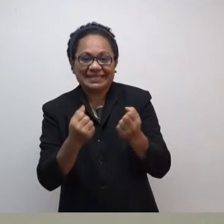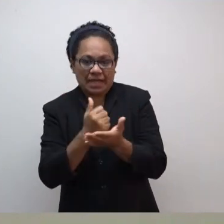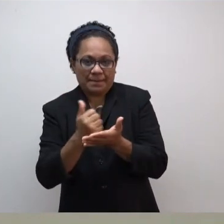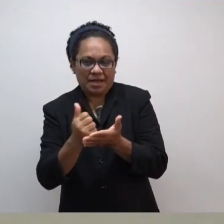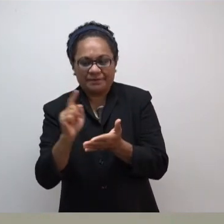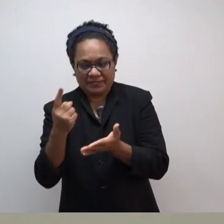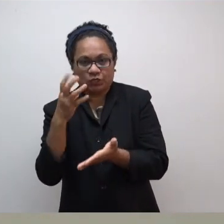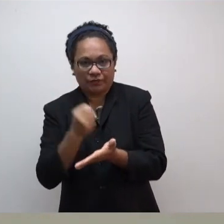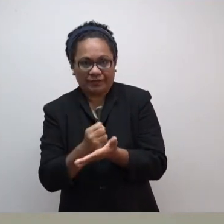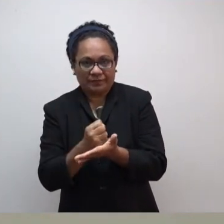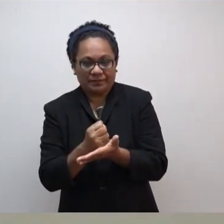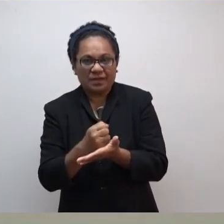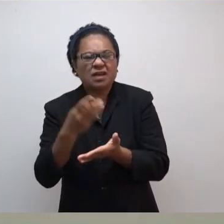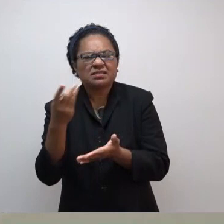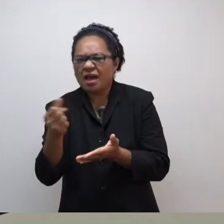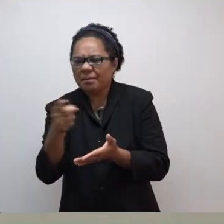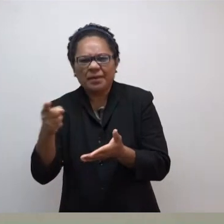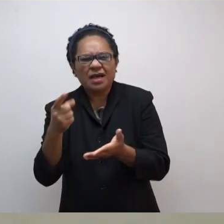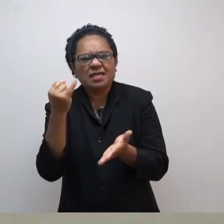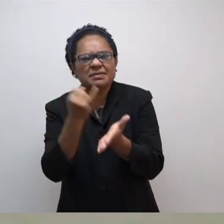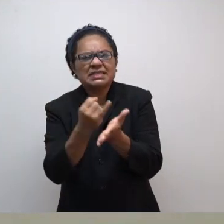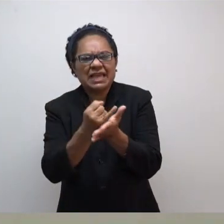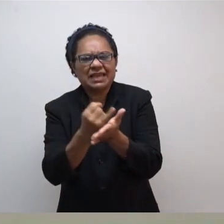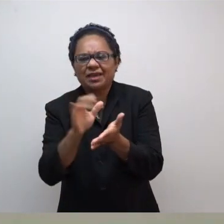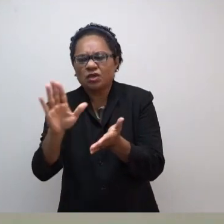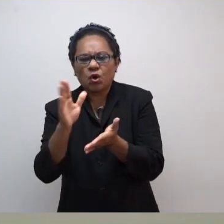not giving the right TIN numbers or made mistakes.